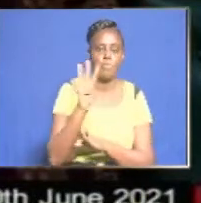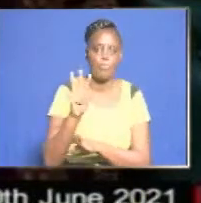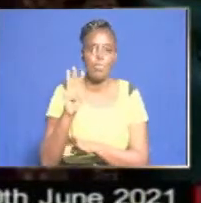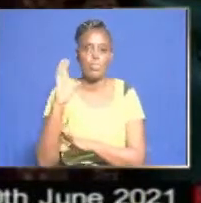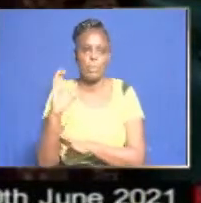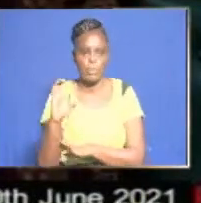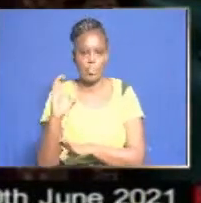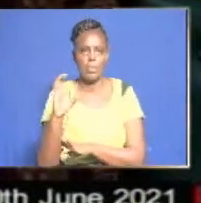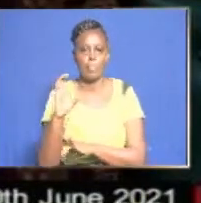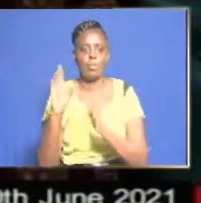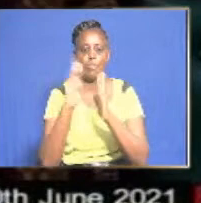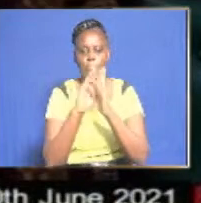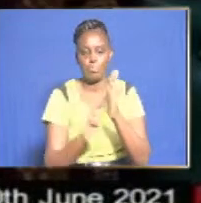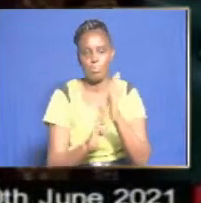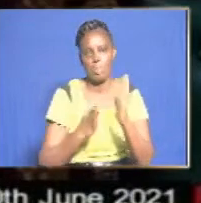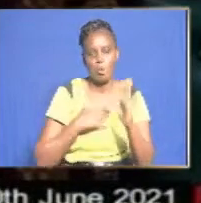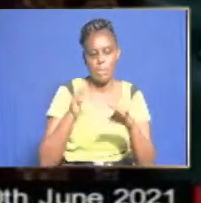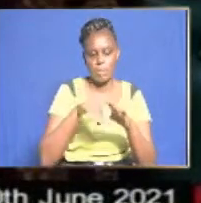Orders.